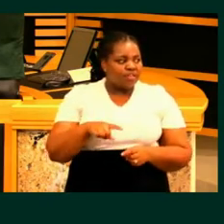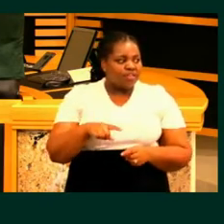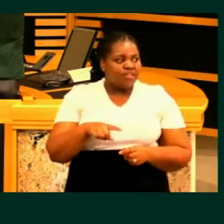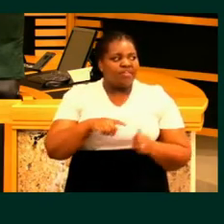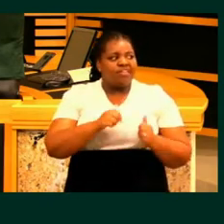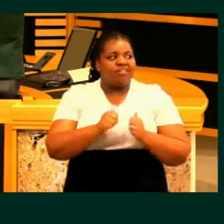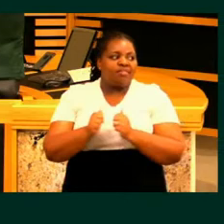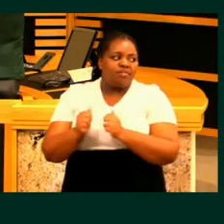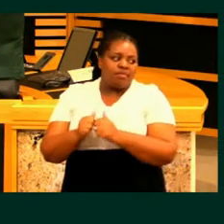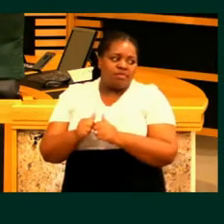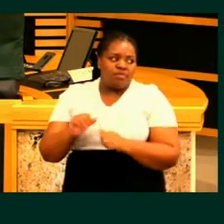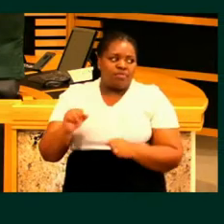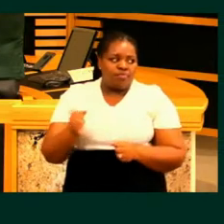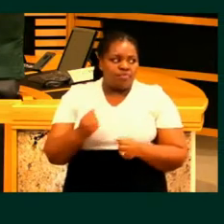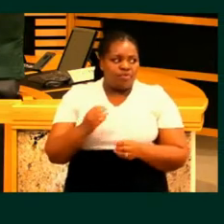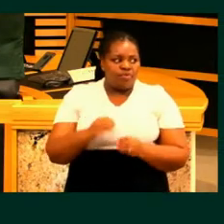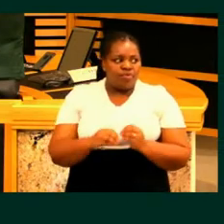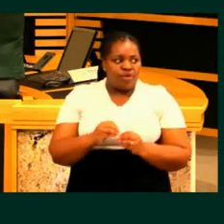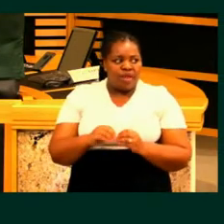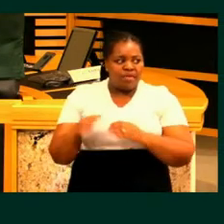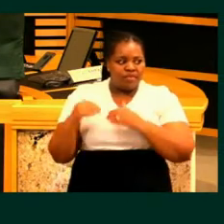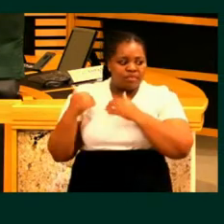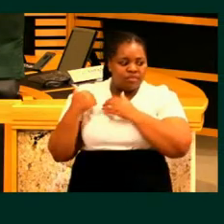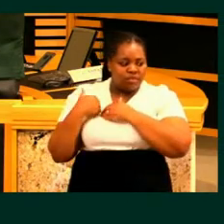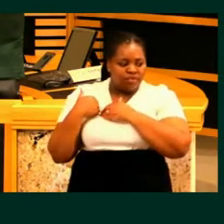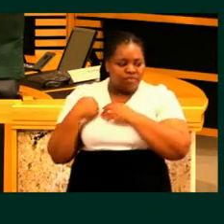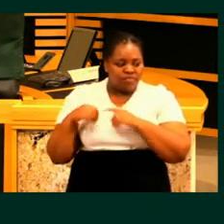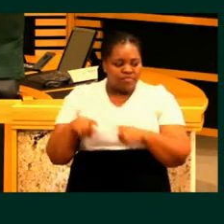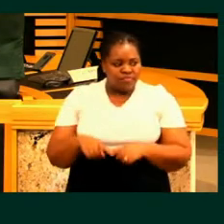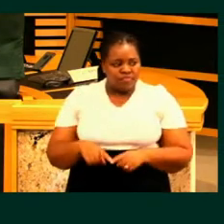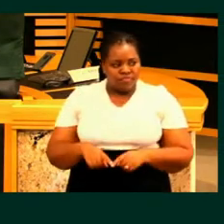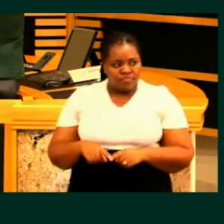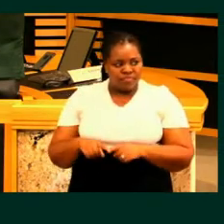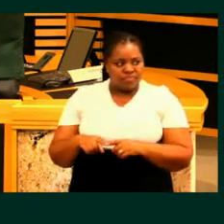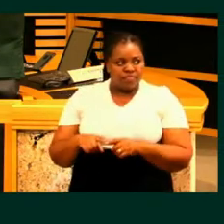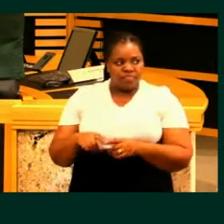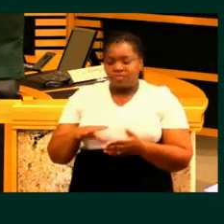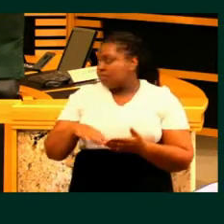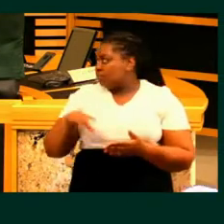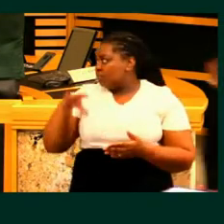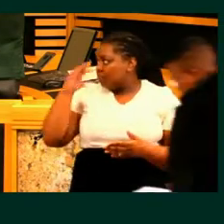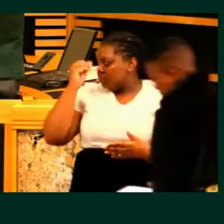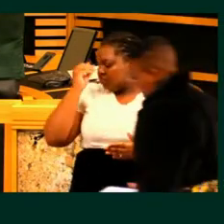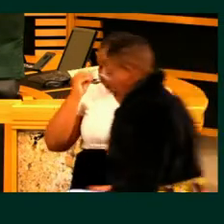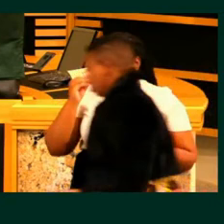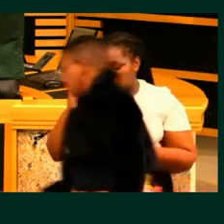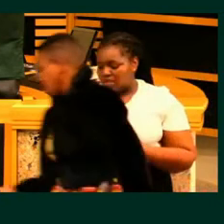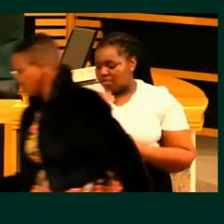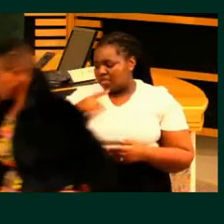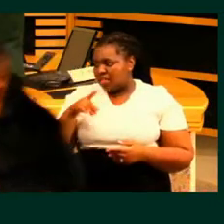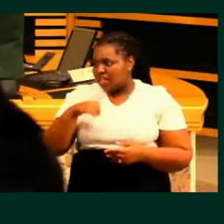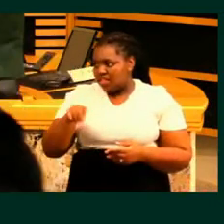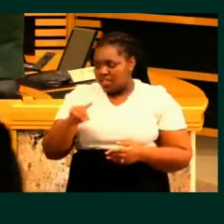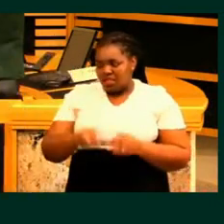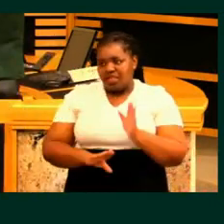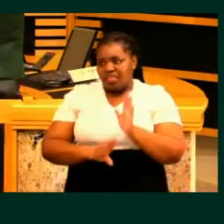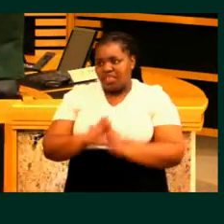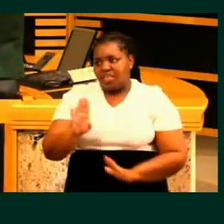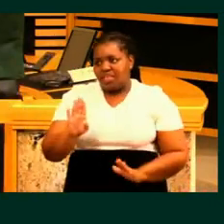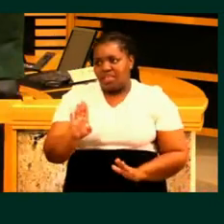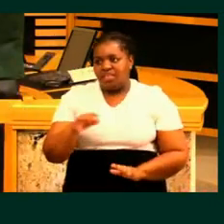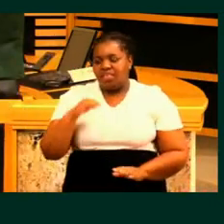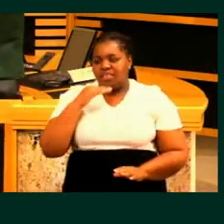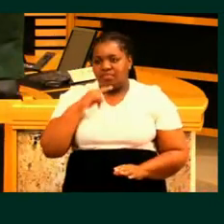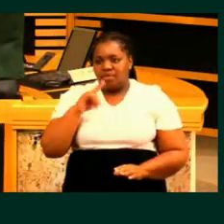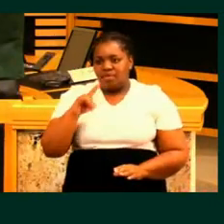obligation to create a safe and secure environment for learning these increase in sexual misconduct cases